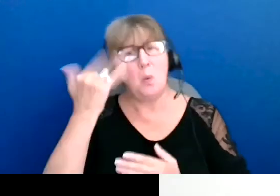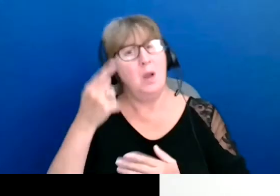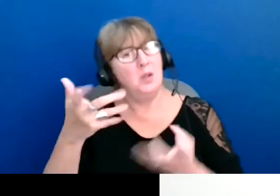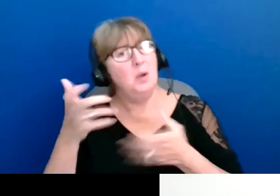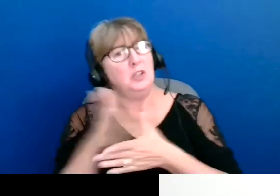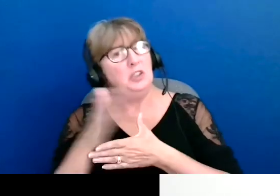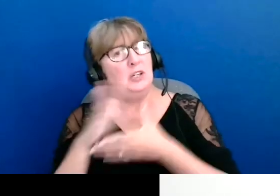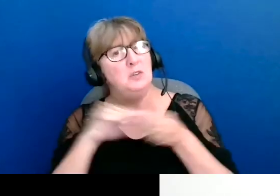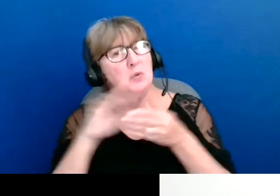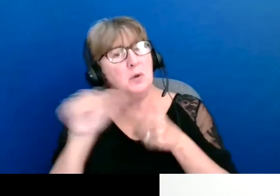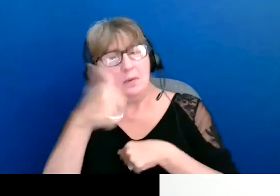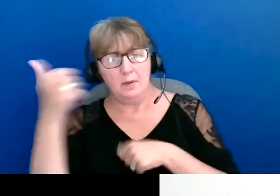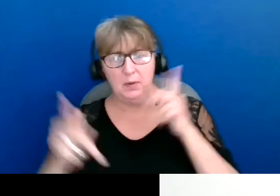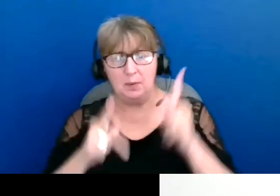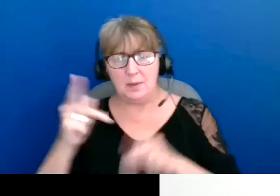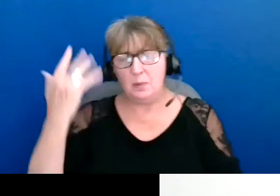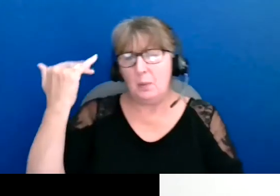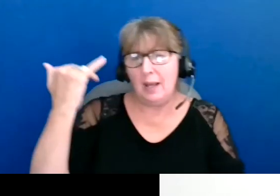with others?